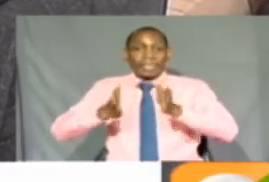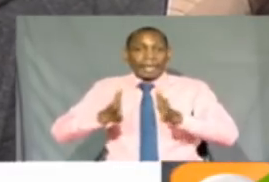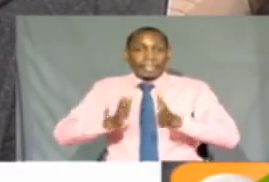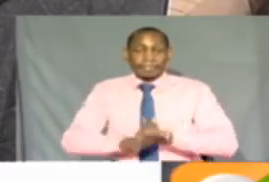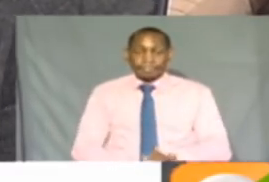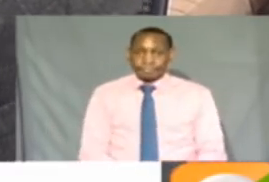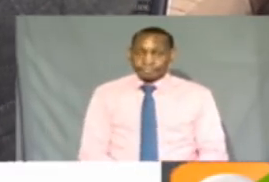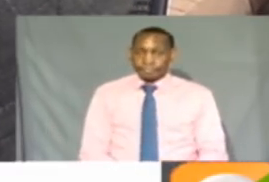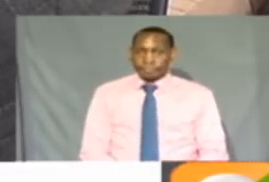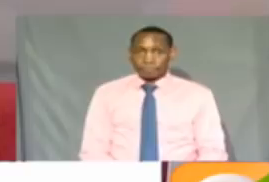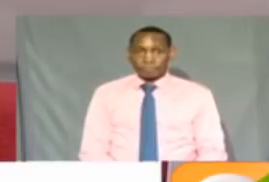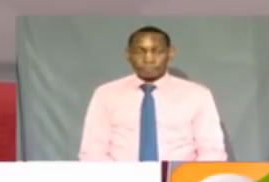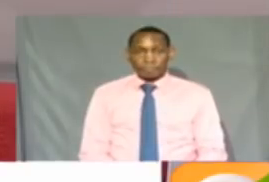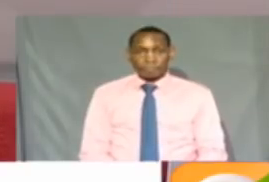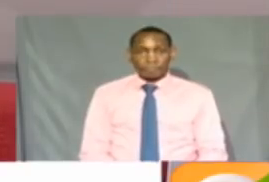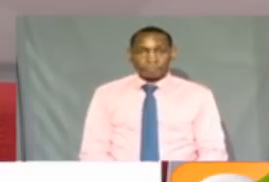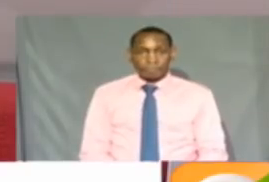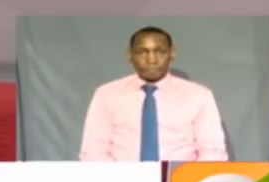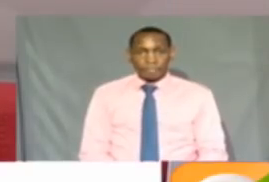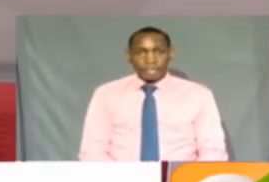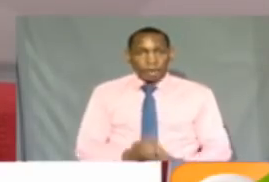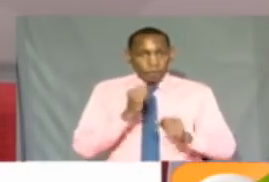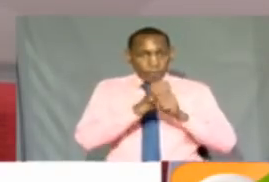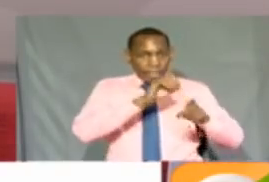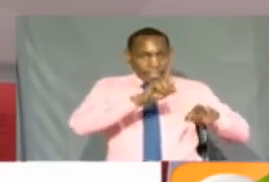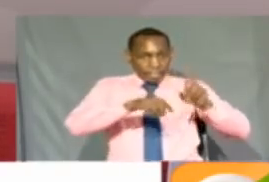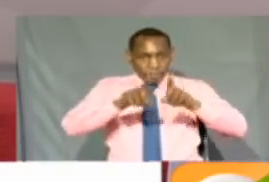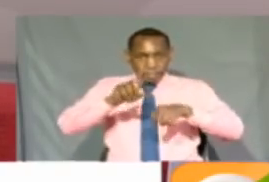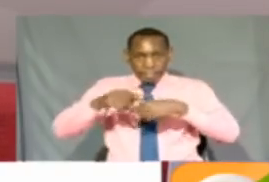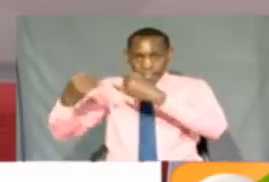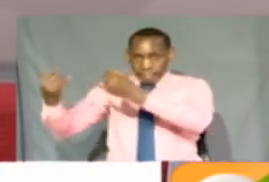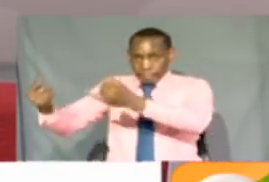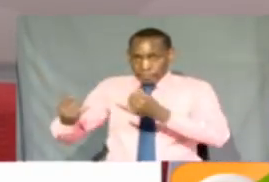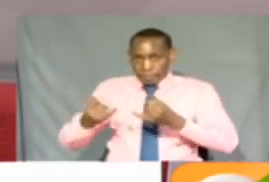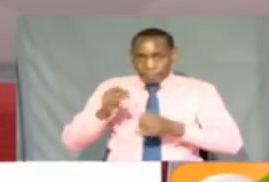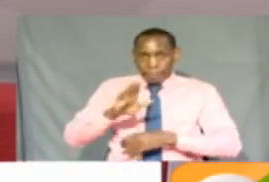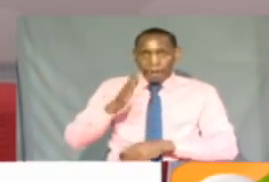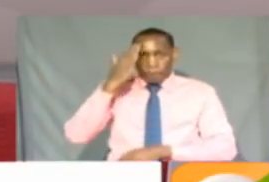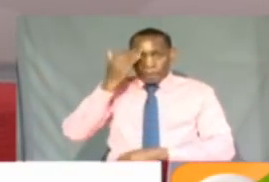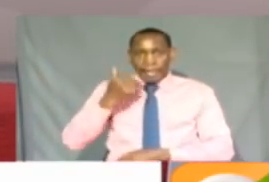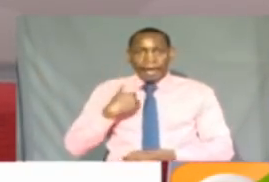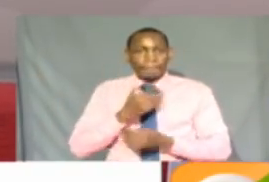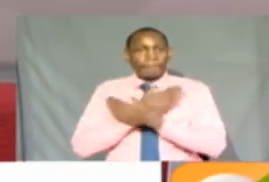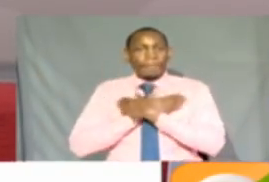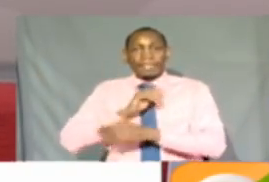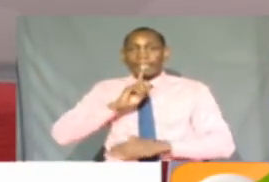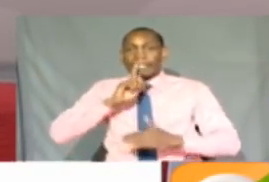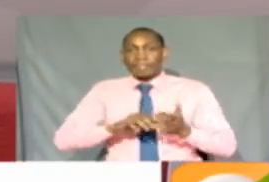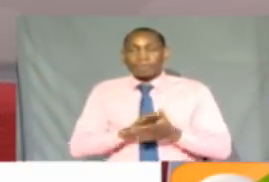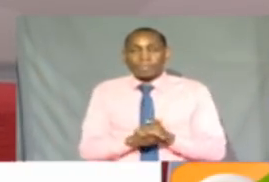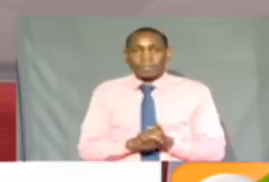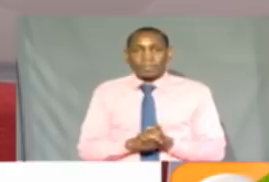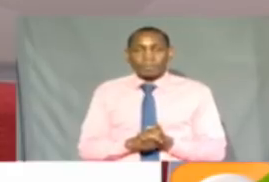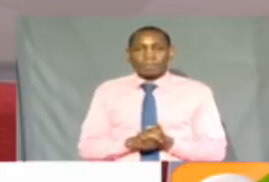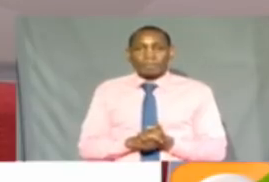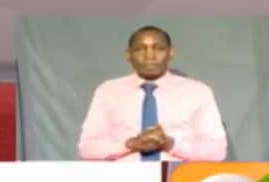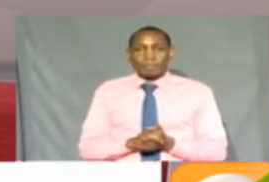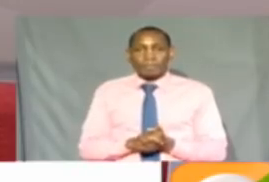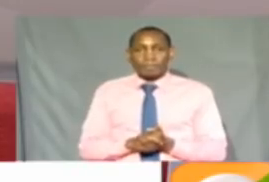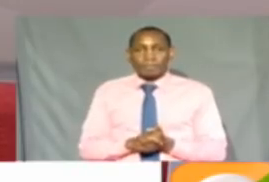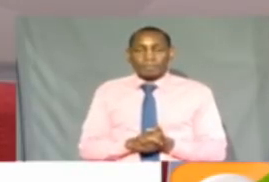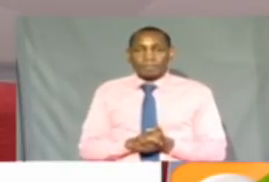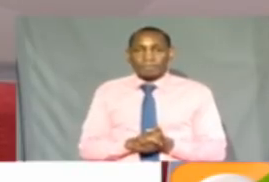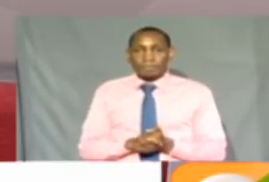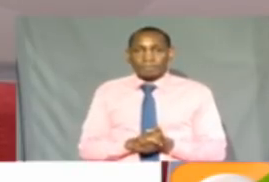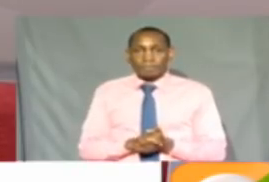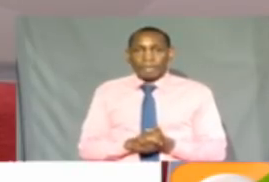And I'm glad you mentioned that, because what dynamic has that introduced? Because you have your counterpart saying, I'm not even going to mess with any guys who are on my age,